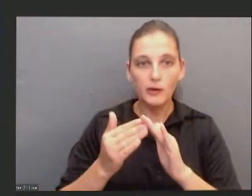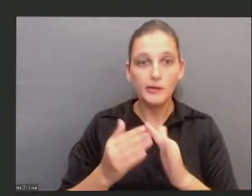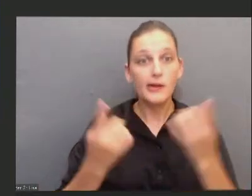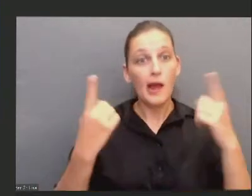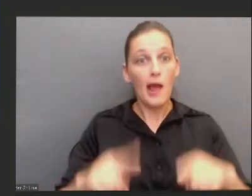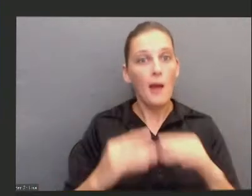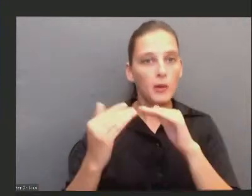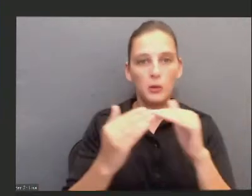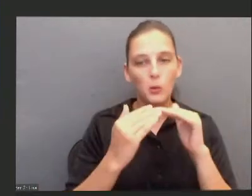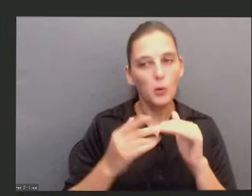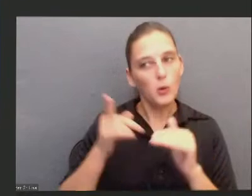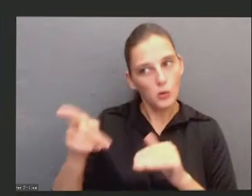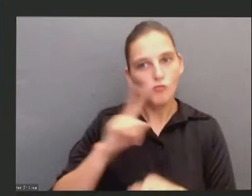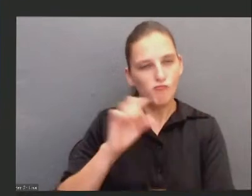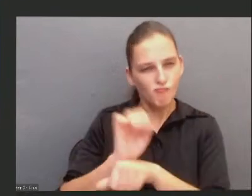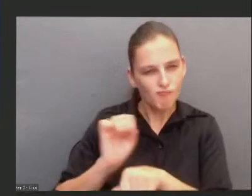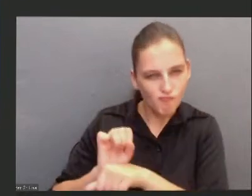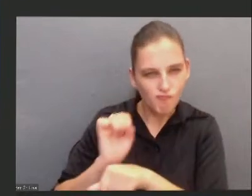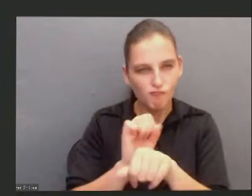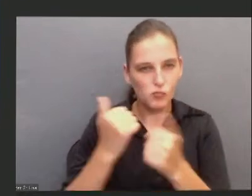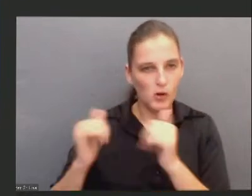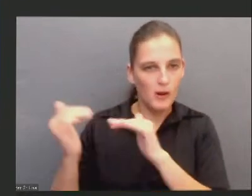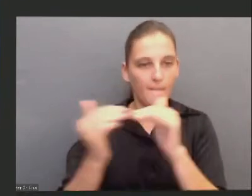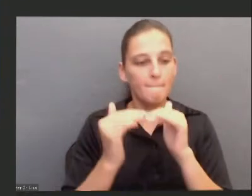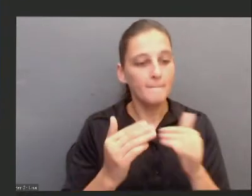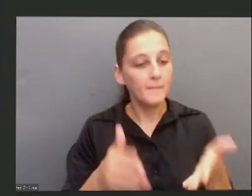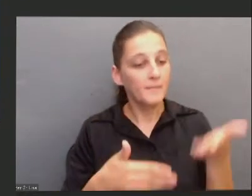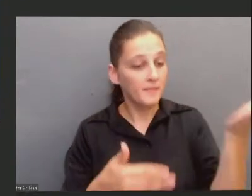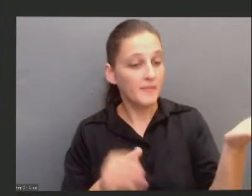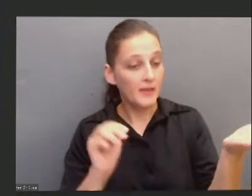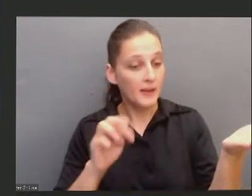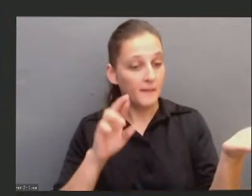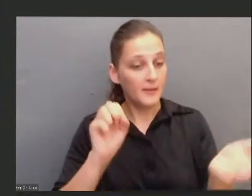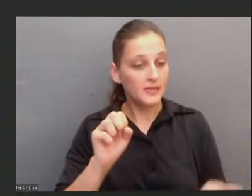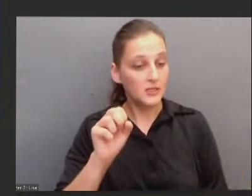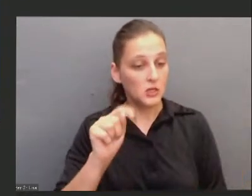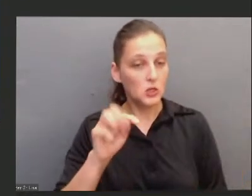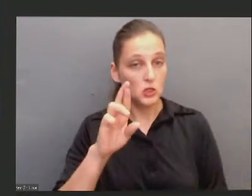that. Ms. Turner, please.